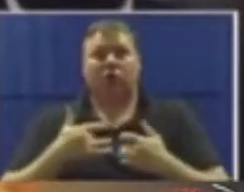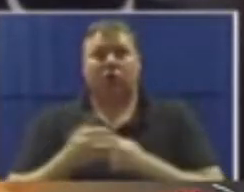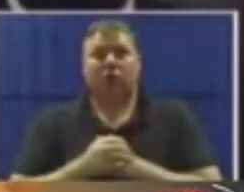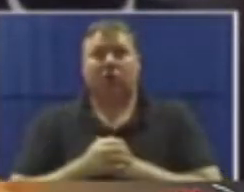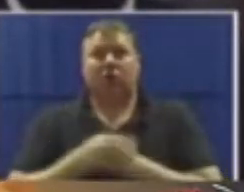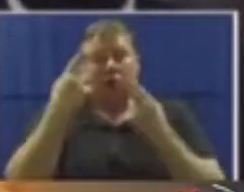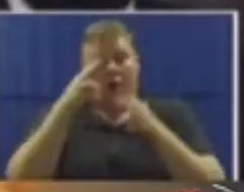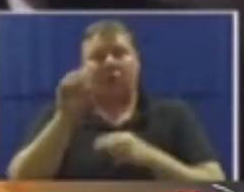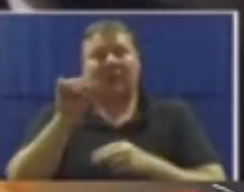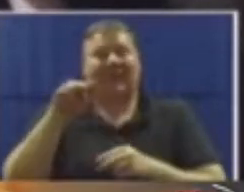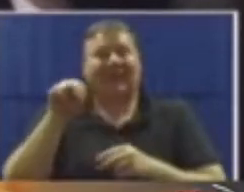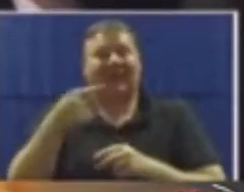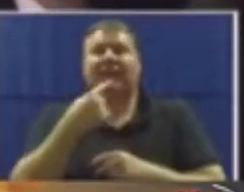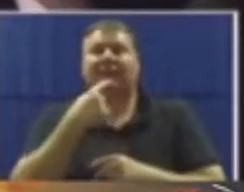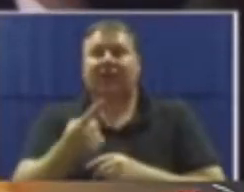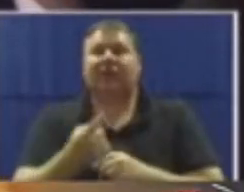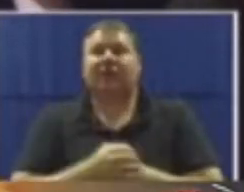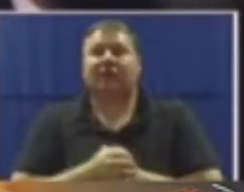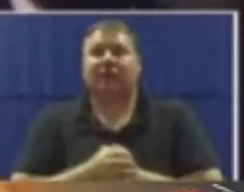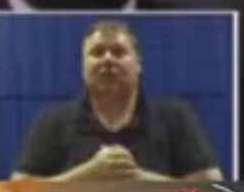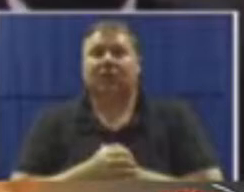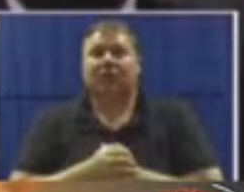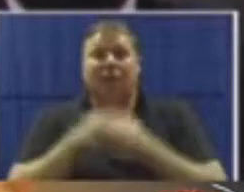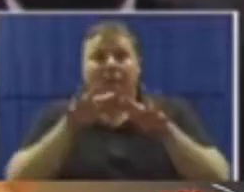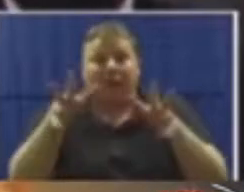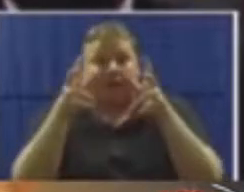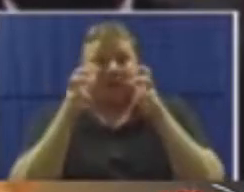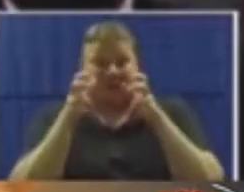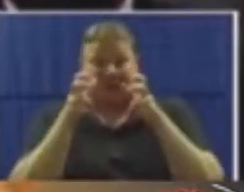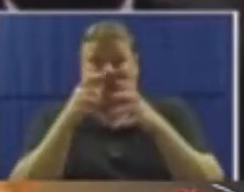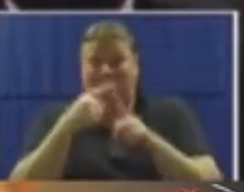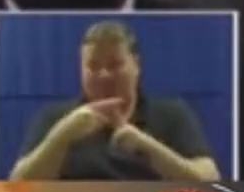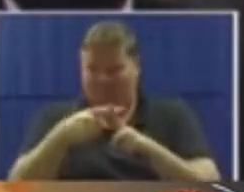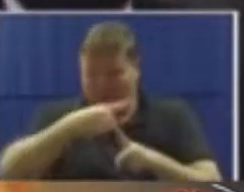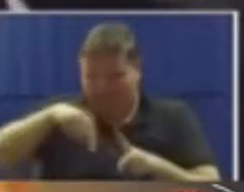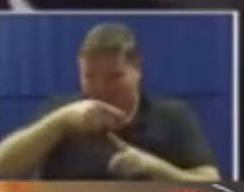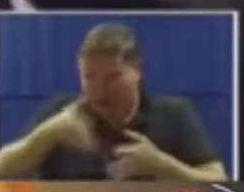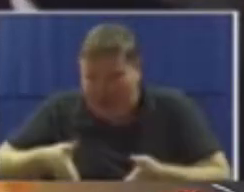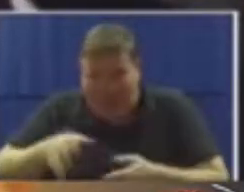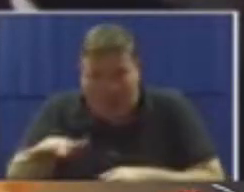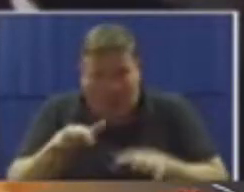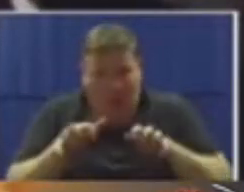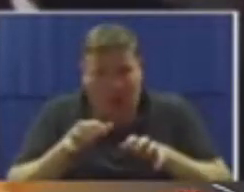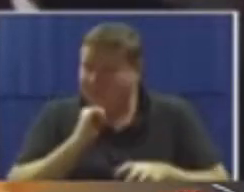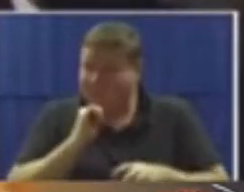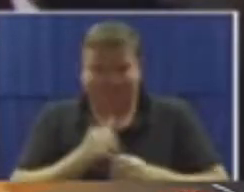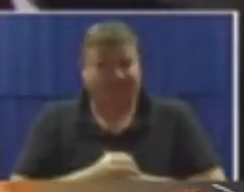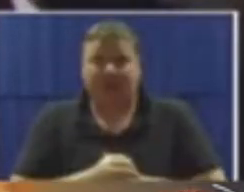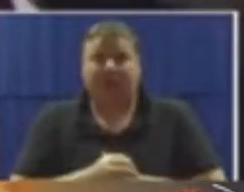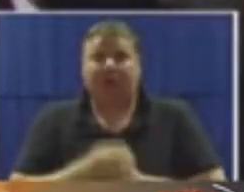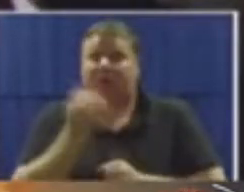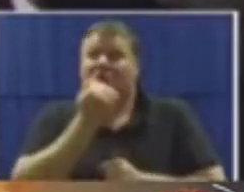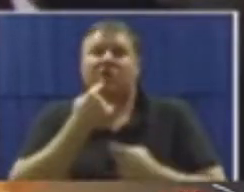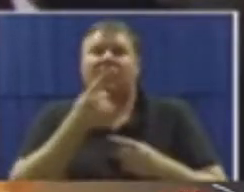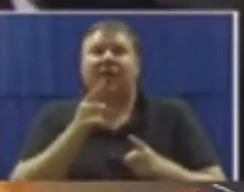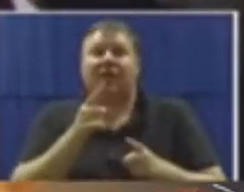Singh just now referred to that in terms of the perception of the public is not all that positive about our institution. And I'm sorry to say, but I think